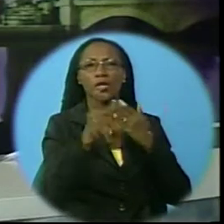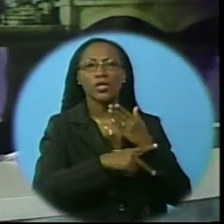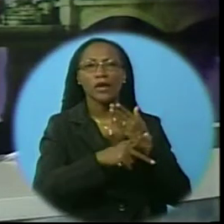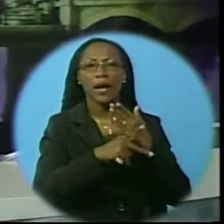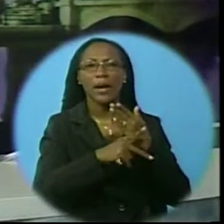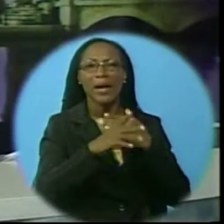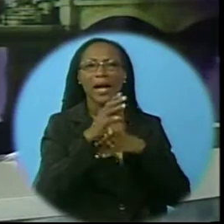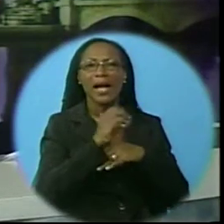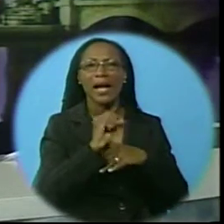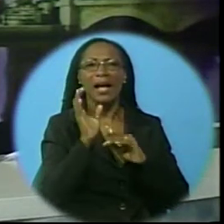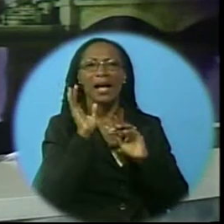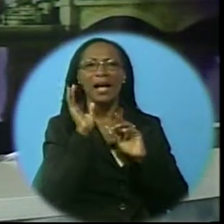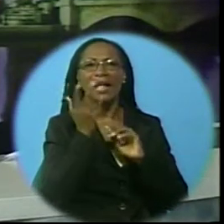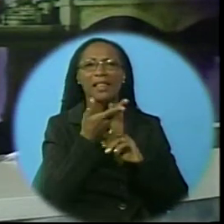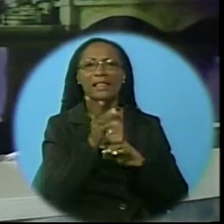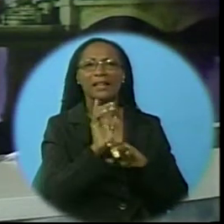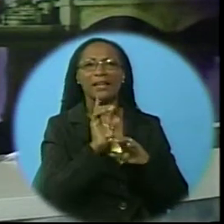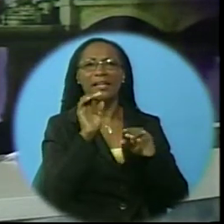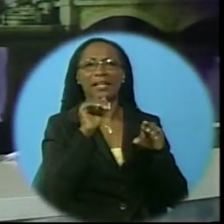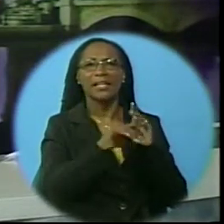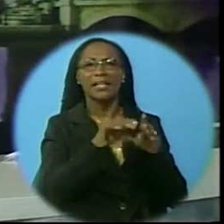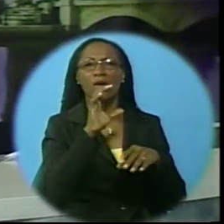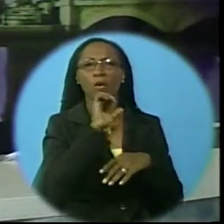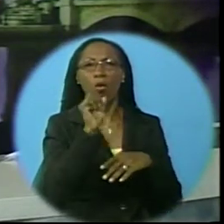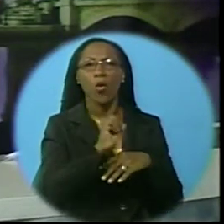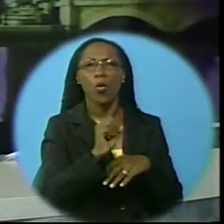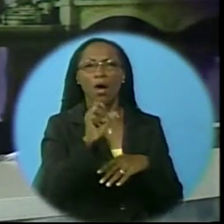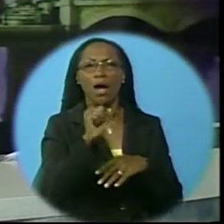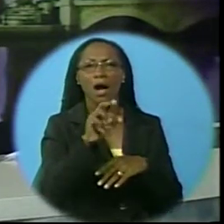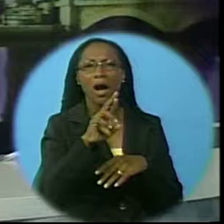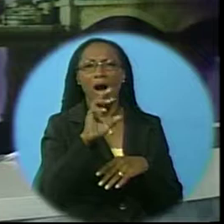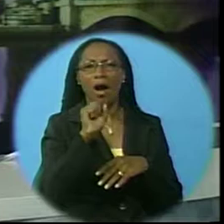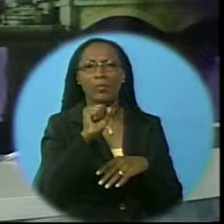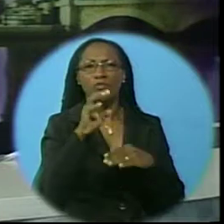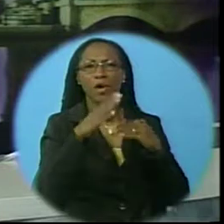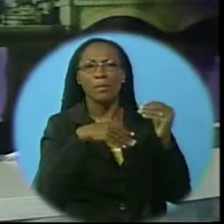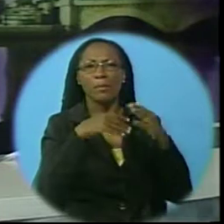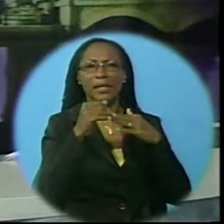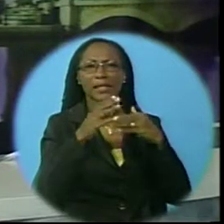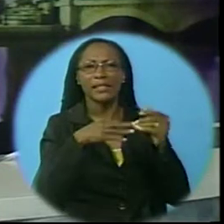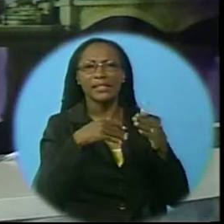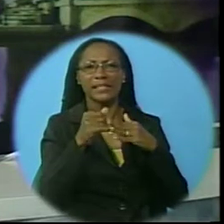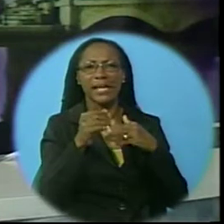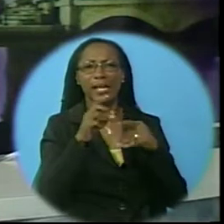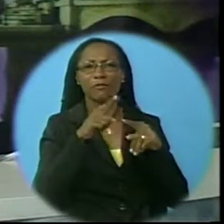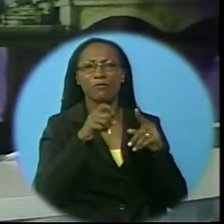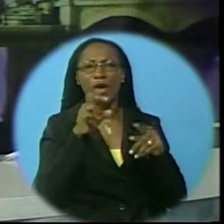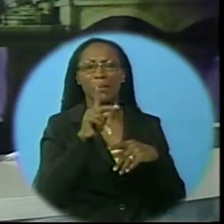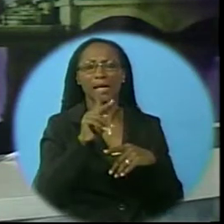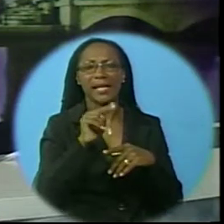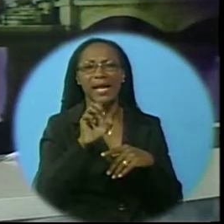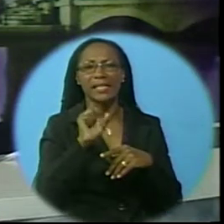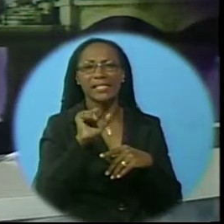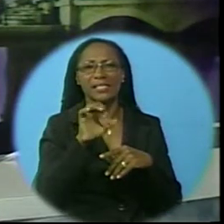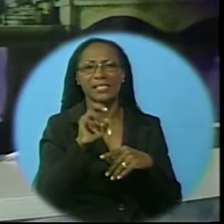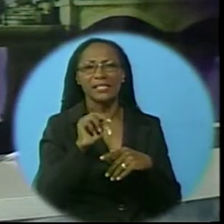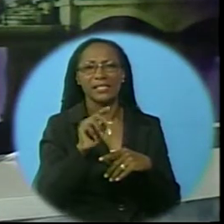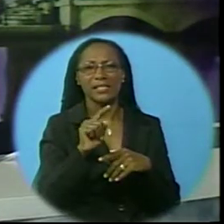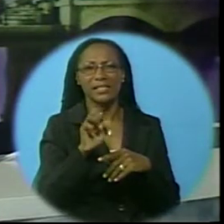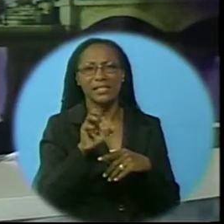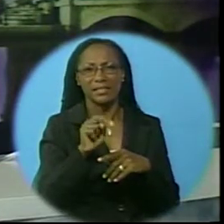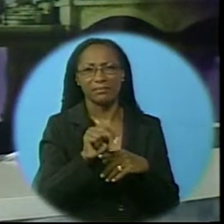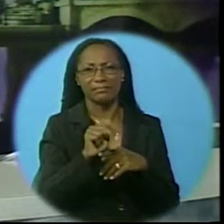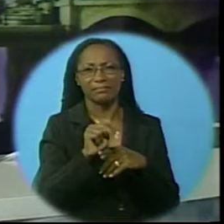in a bond at the old Armstrong building of Fontebelle. Compliments Kensington Oval Management, Inc.